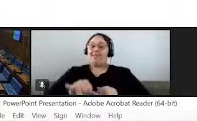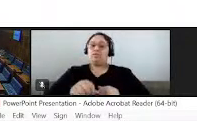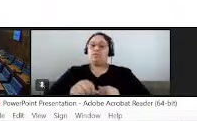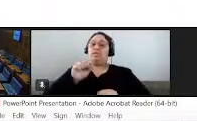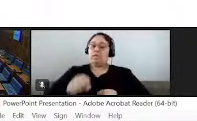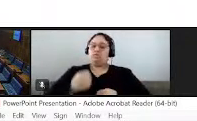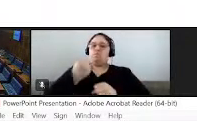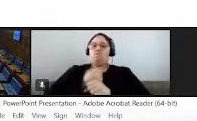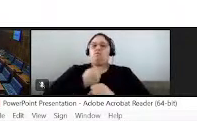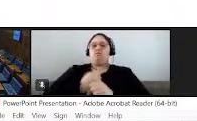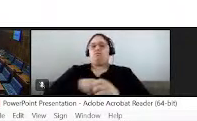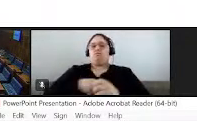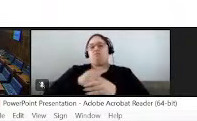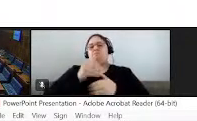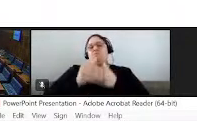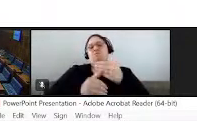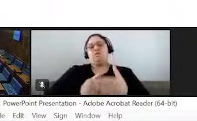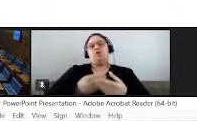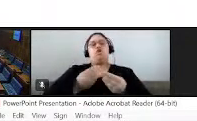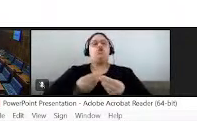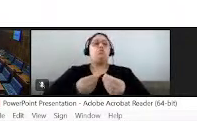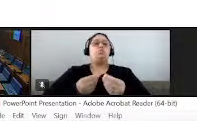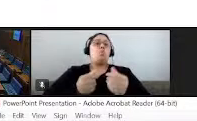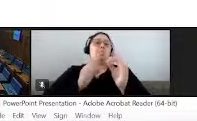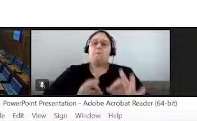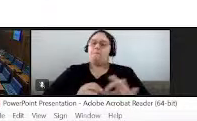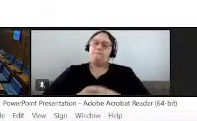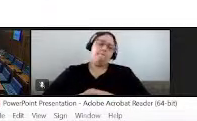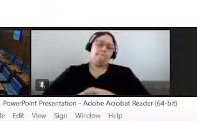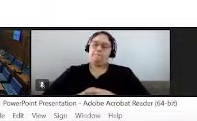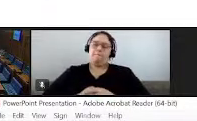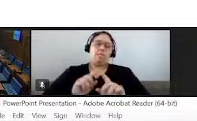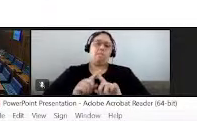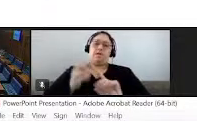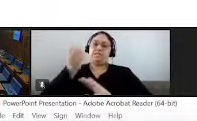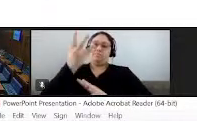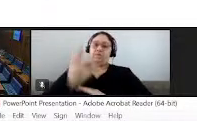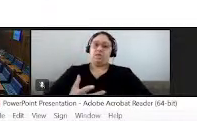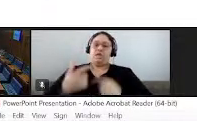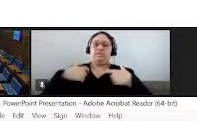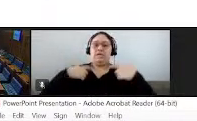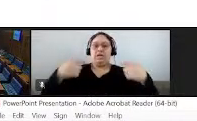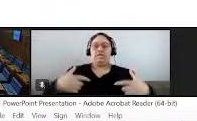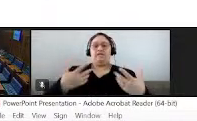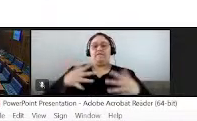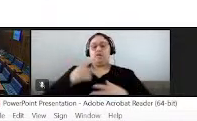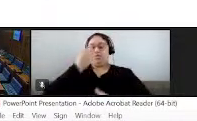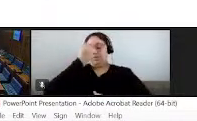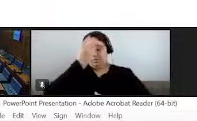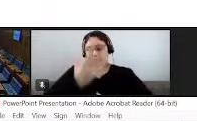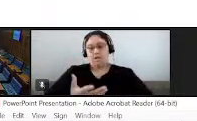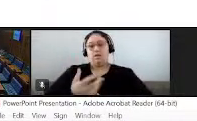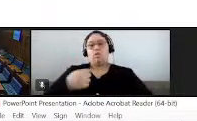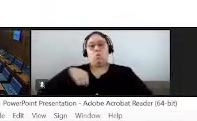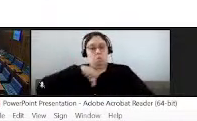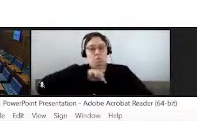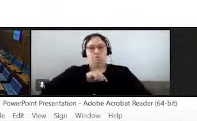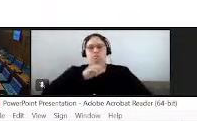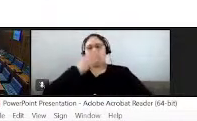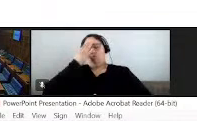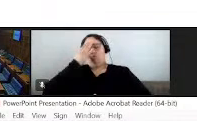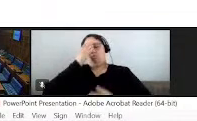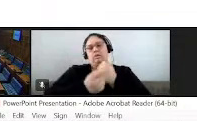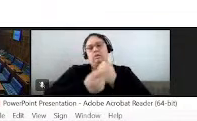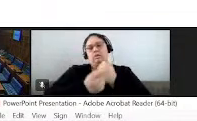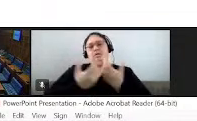progress. Things have not yet worked smoothly. However, as the Speaker and the Secretary have said, that with all what is happening,